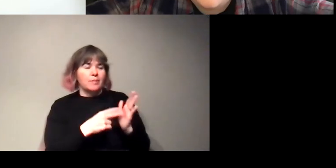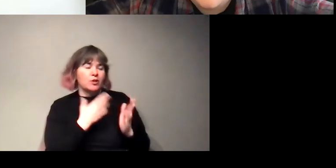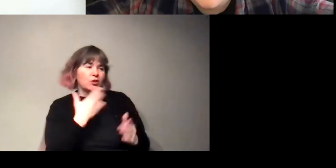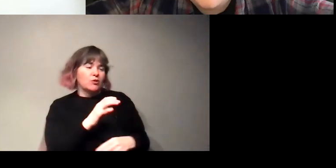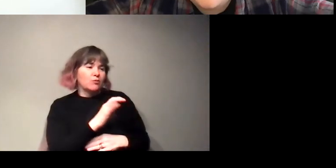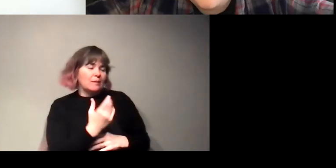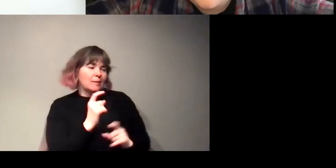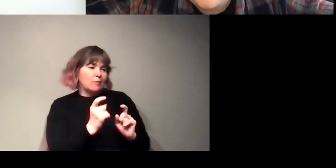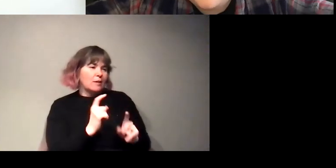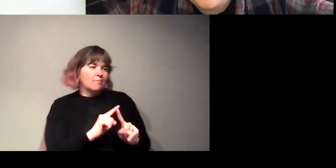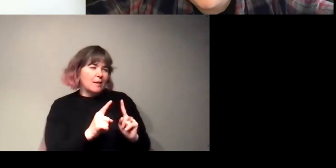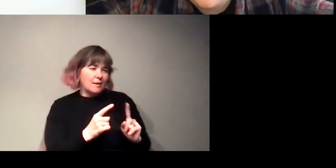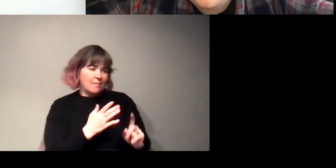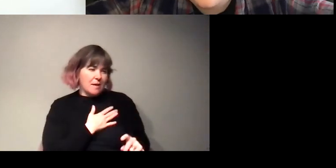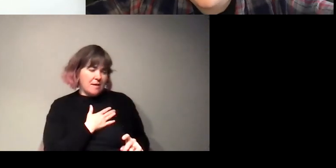presents. But